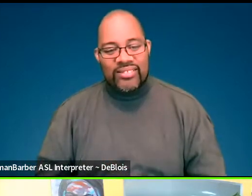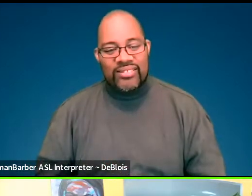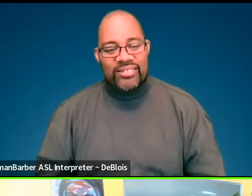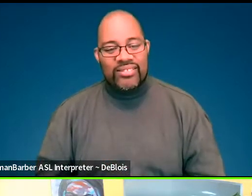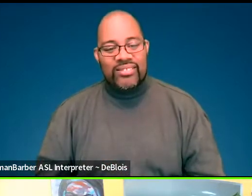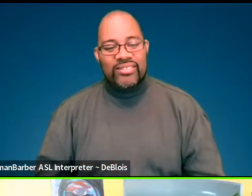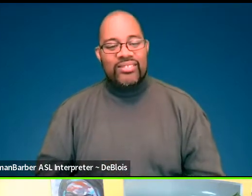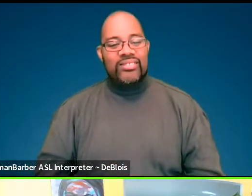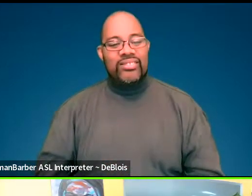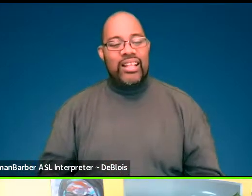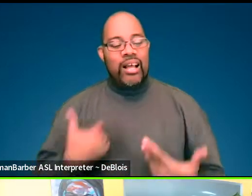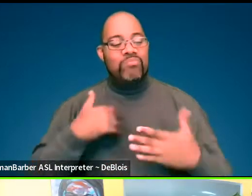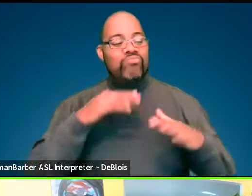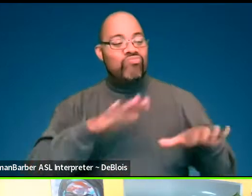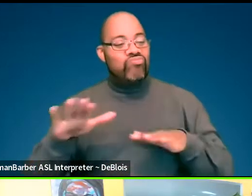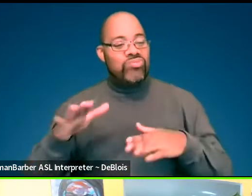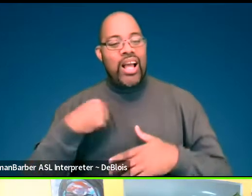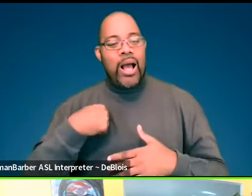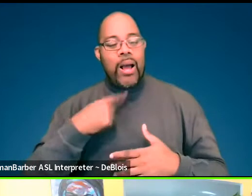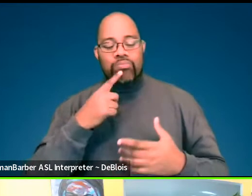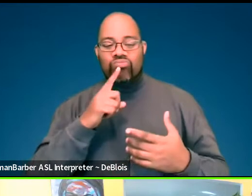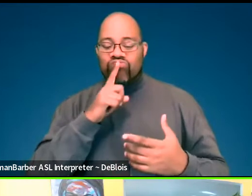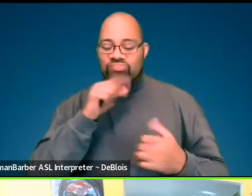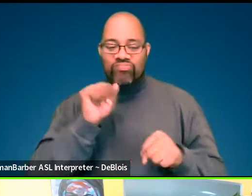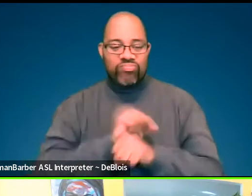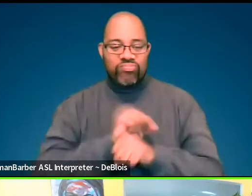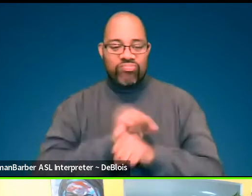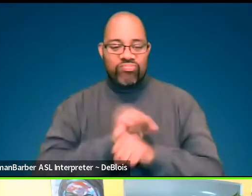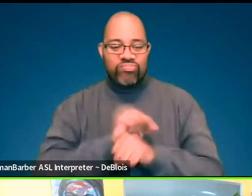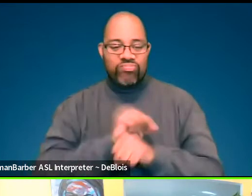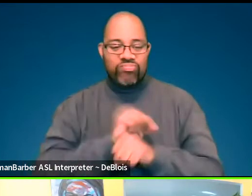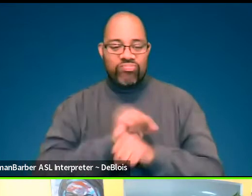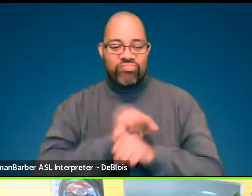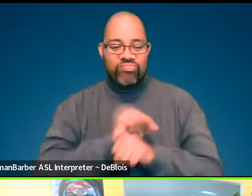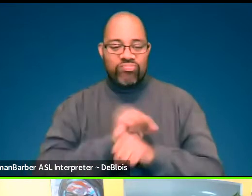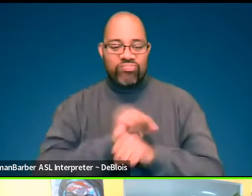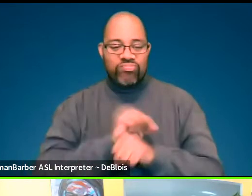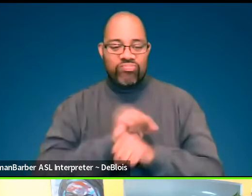to unwind. And I'm an avid reader and